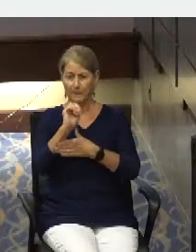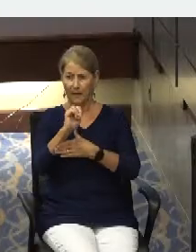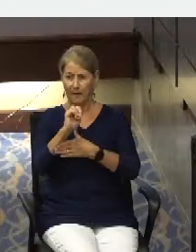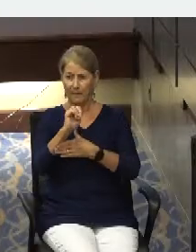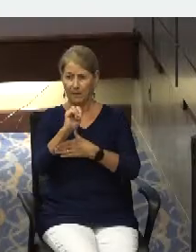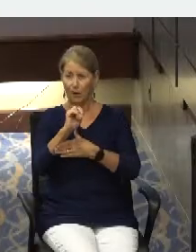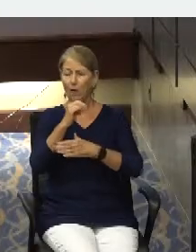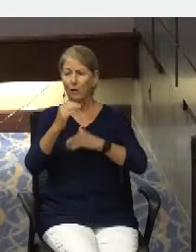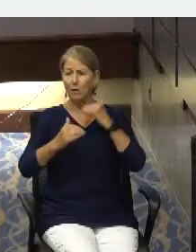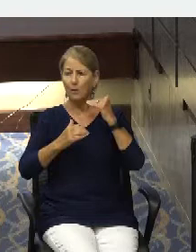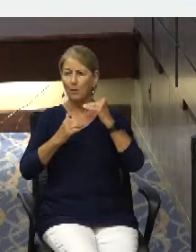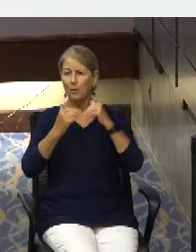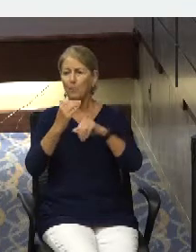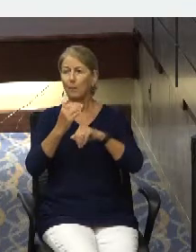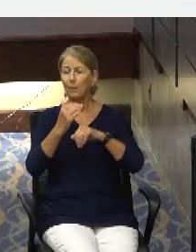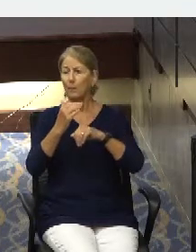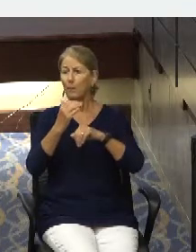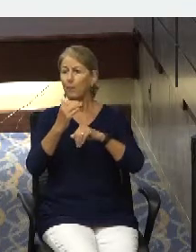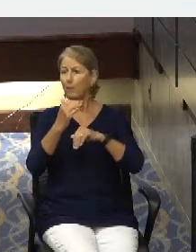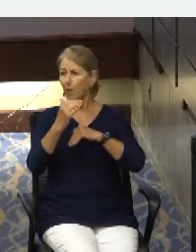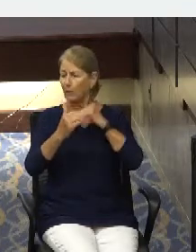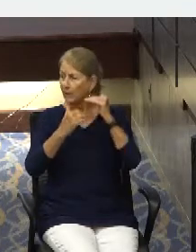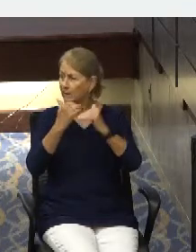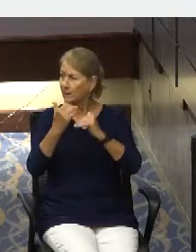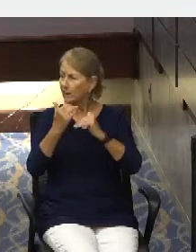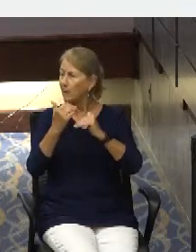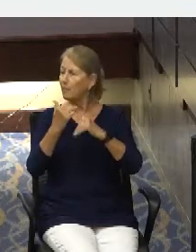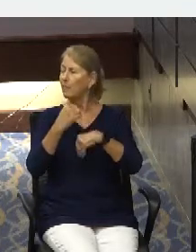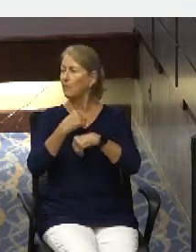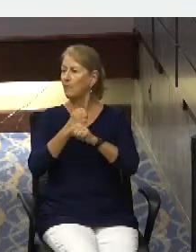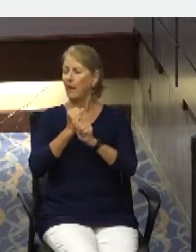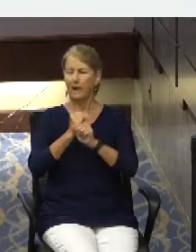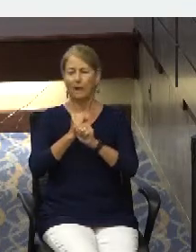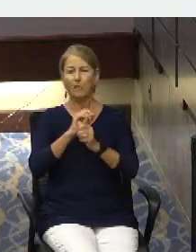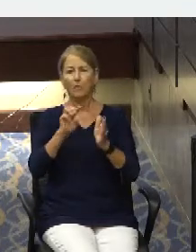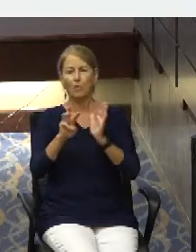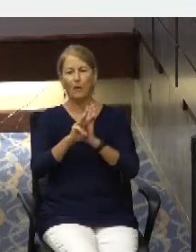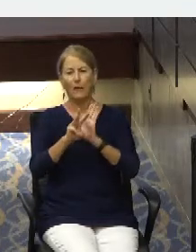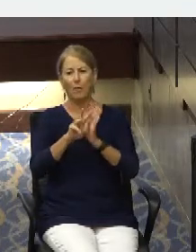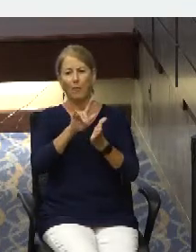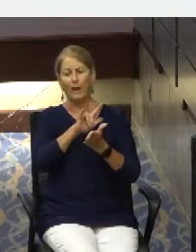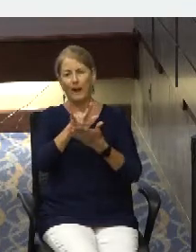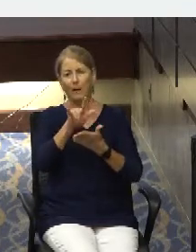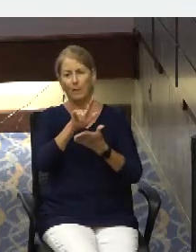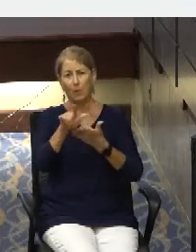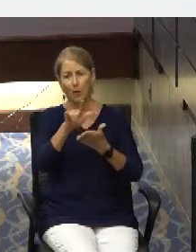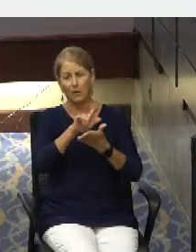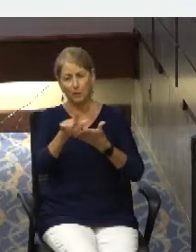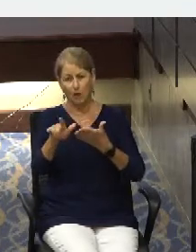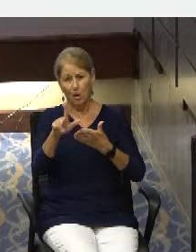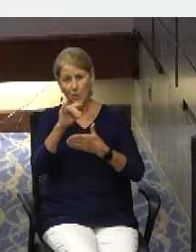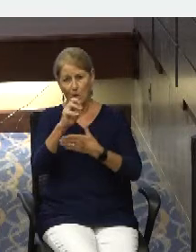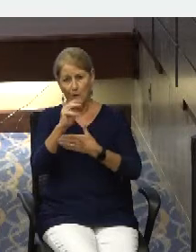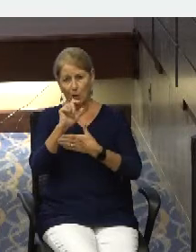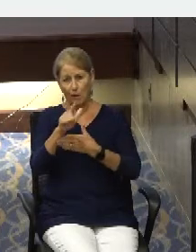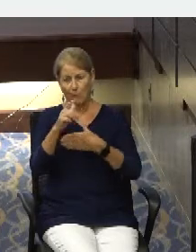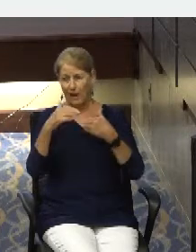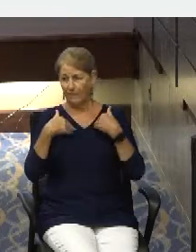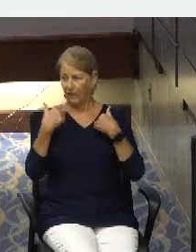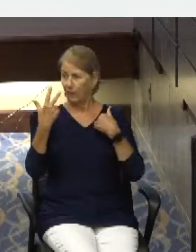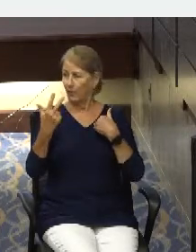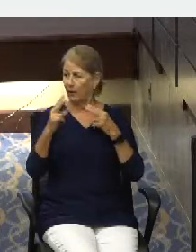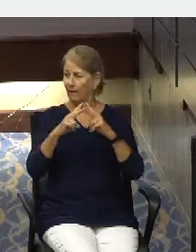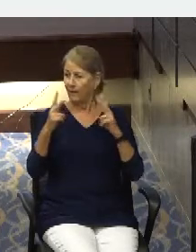Waco Regional Airport Terminal. We have three very creative individuals joining